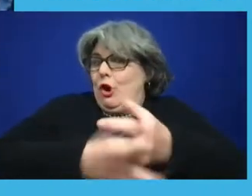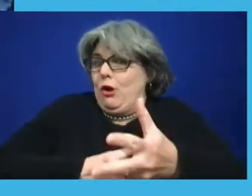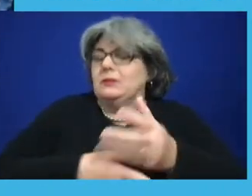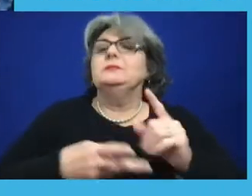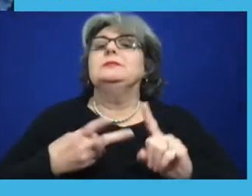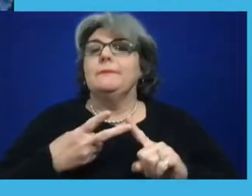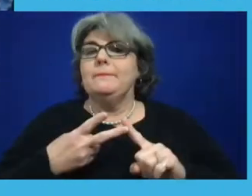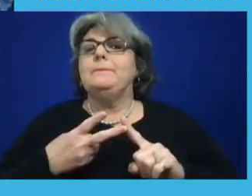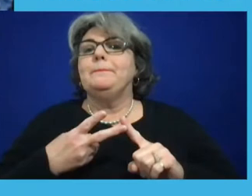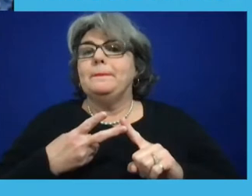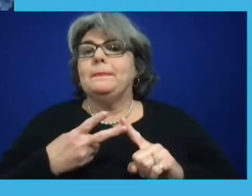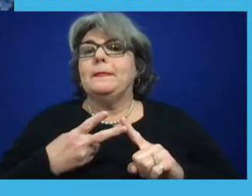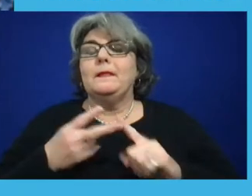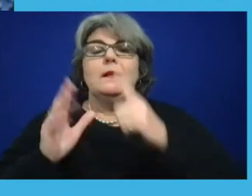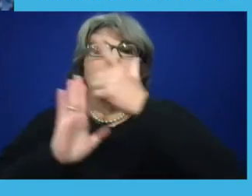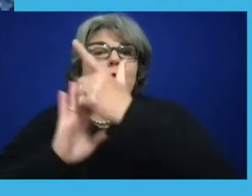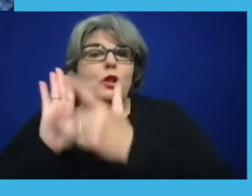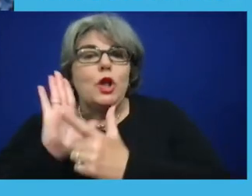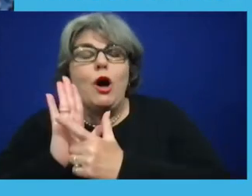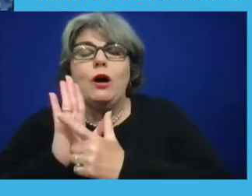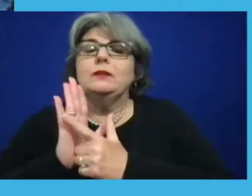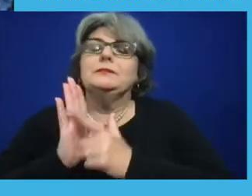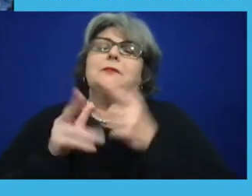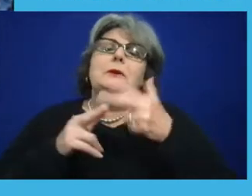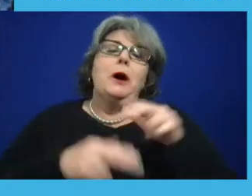of the legacies of the pandemic.